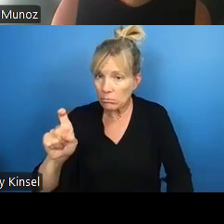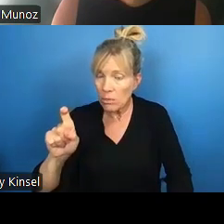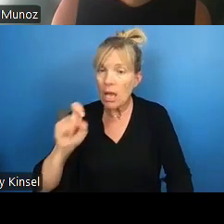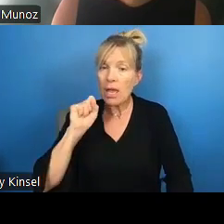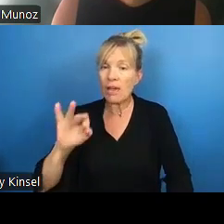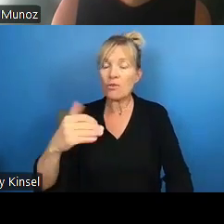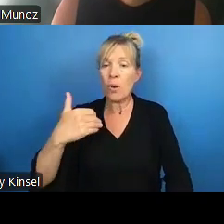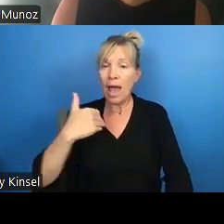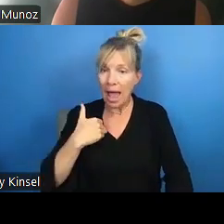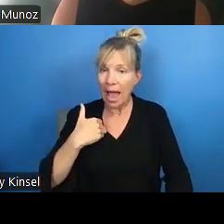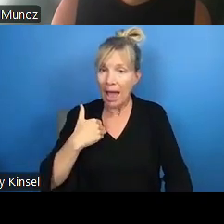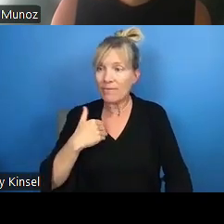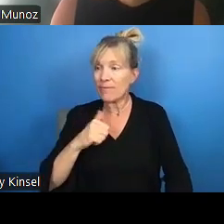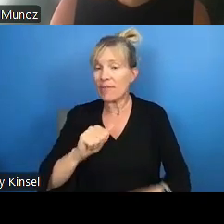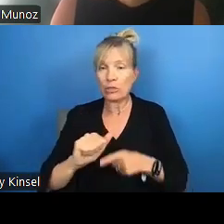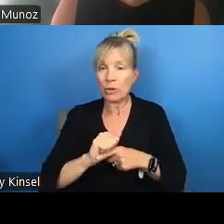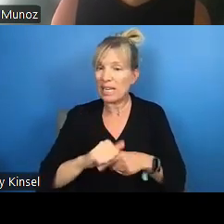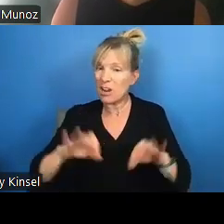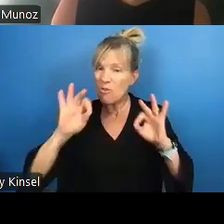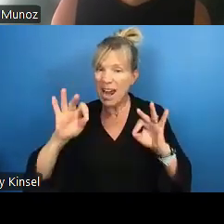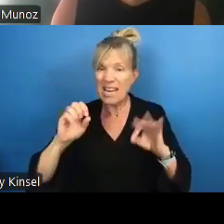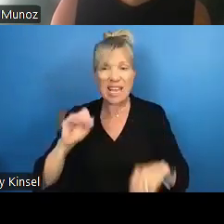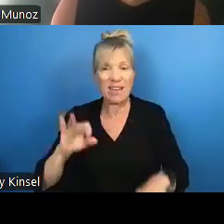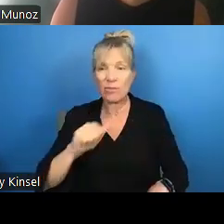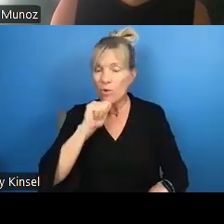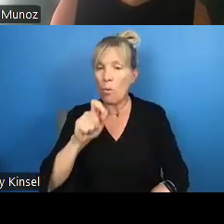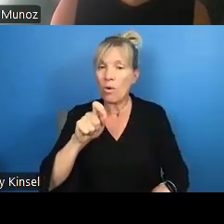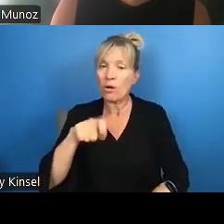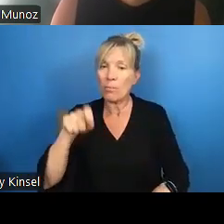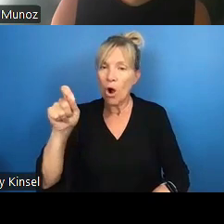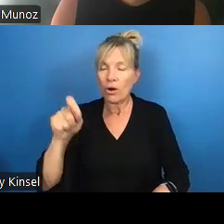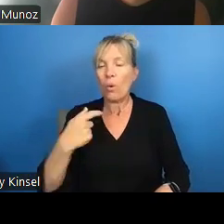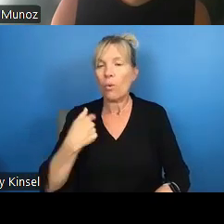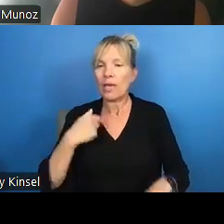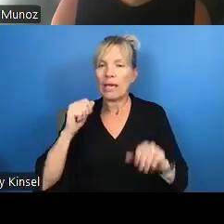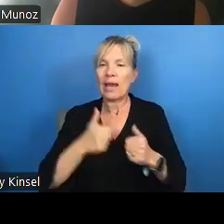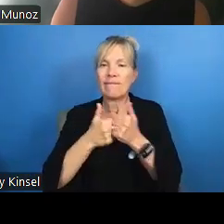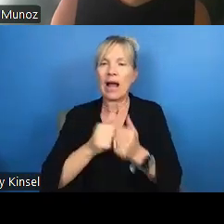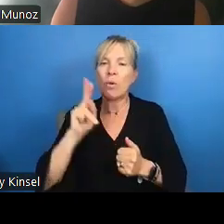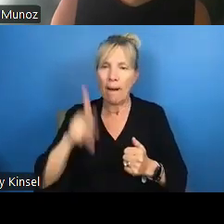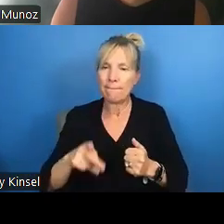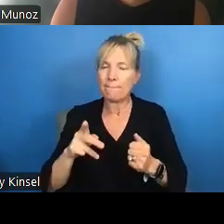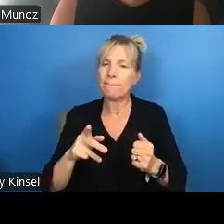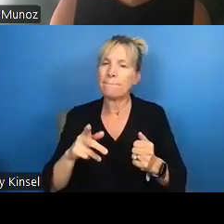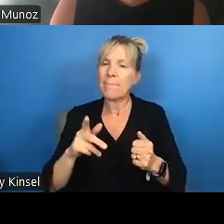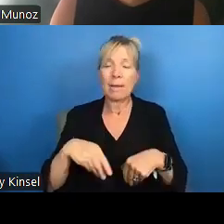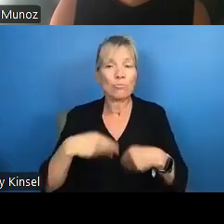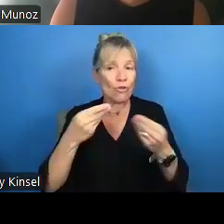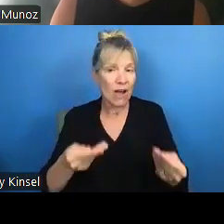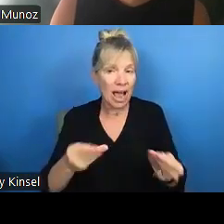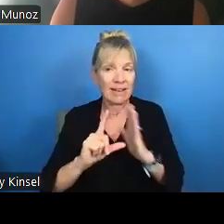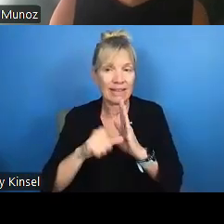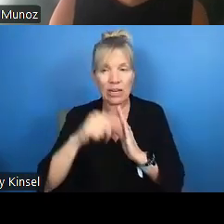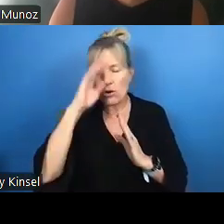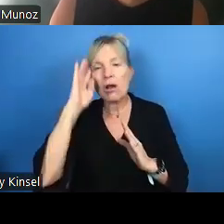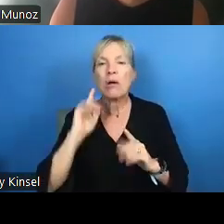have that at your fingertips, it's great. If not, we can mark that as something that we can follow up on and provide. But